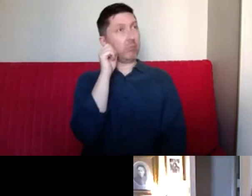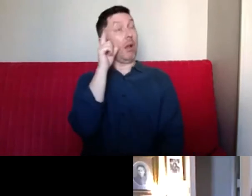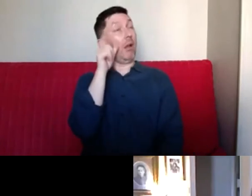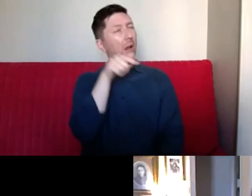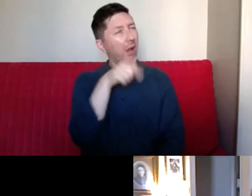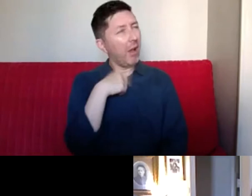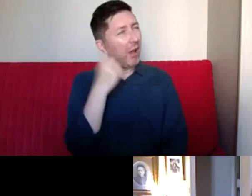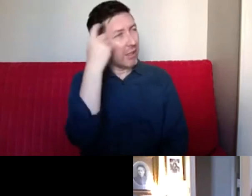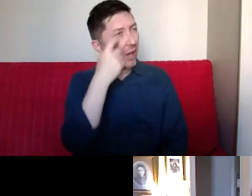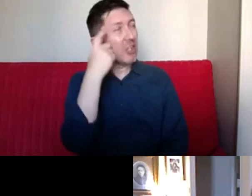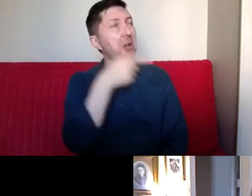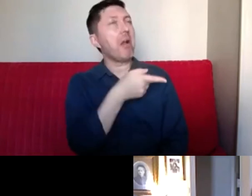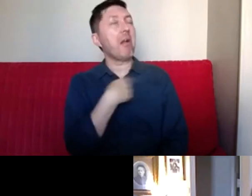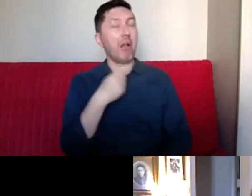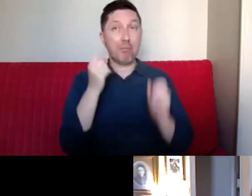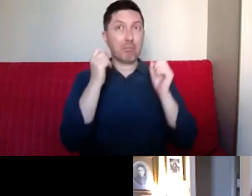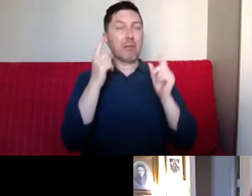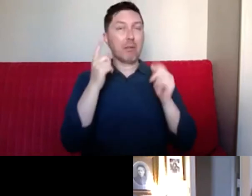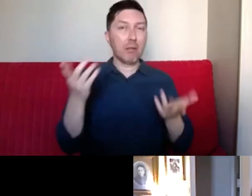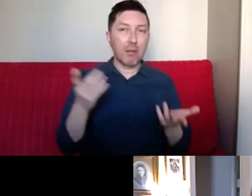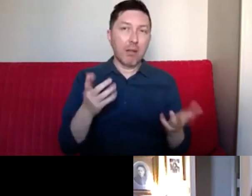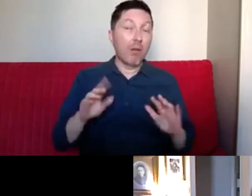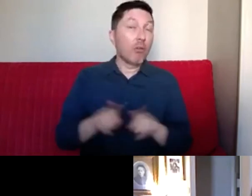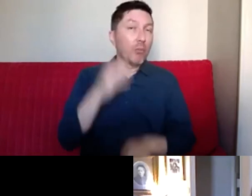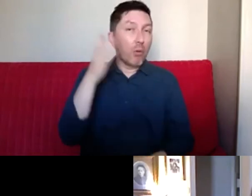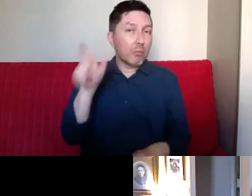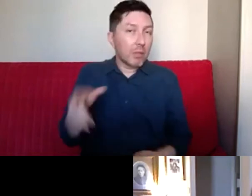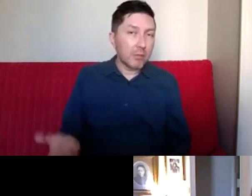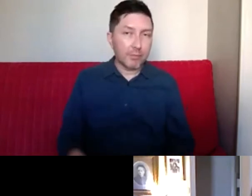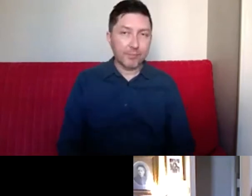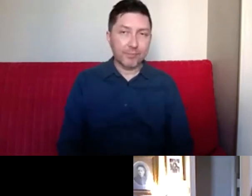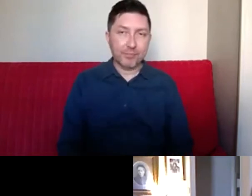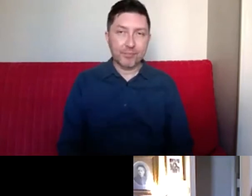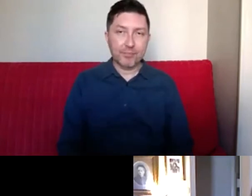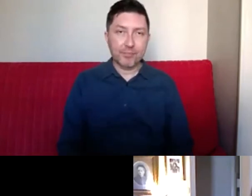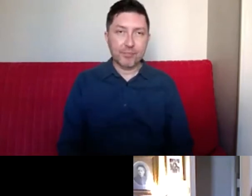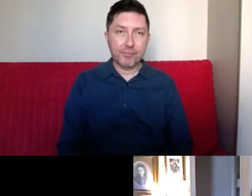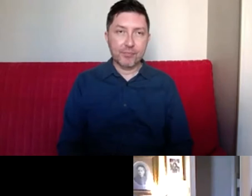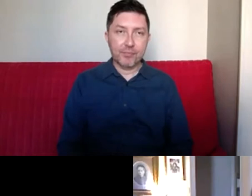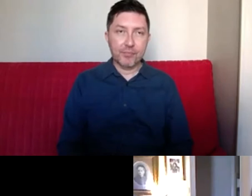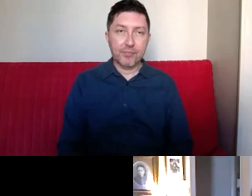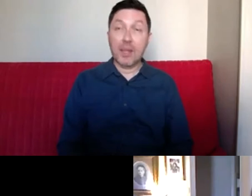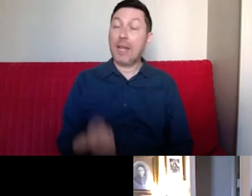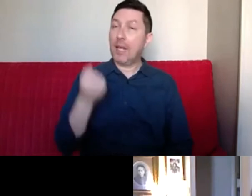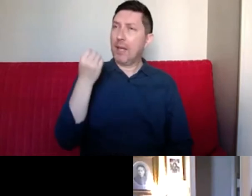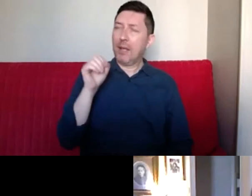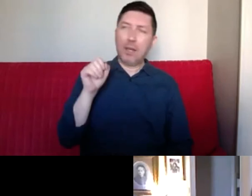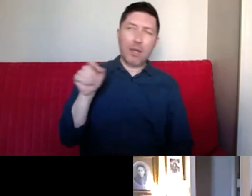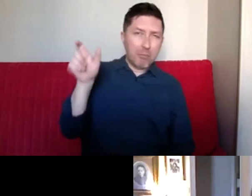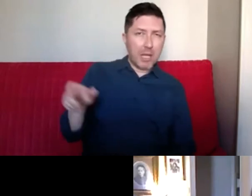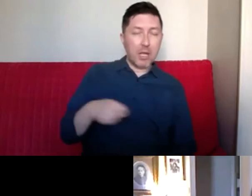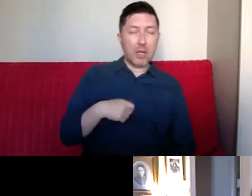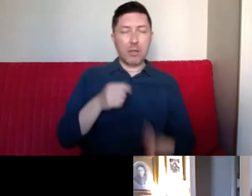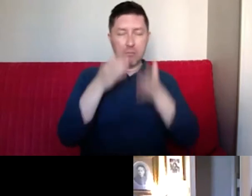disability, somehow you can try to convince this person. So it's a combination, in my point of view, of evidence